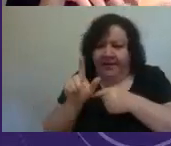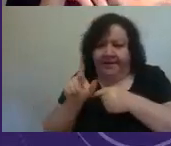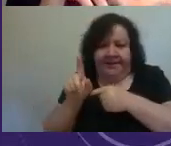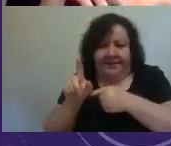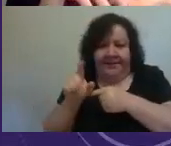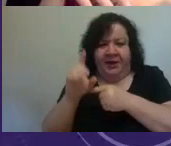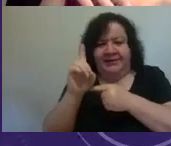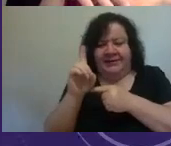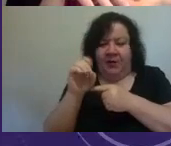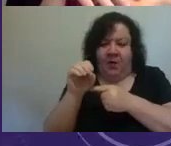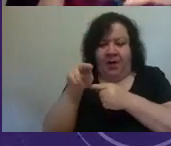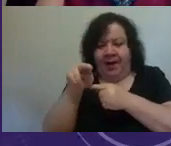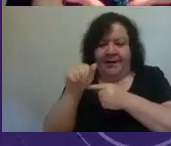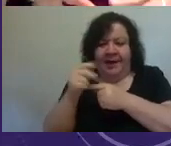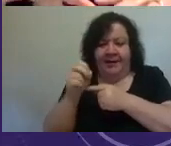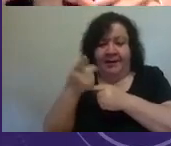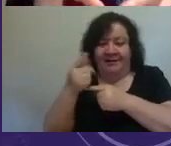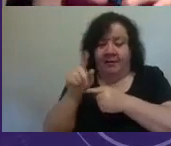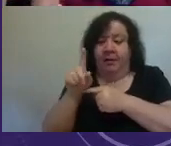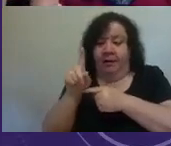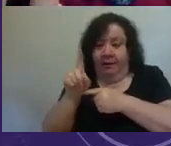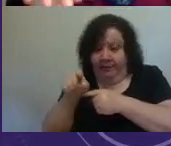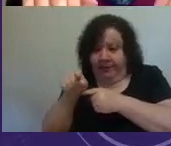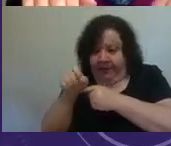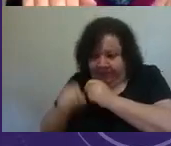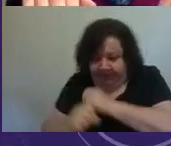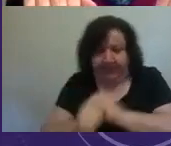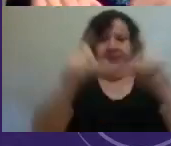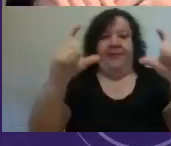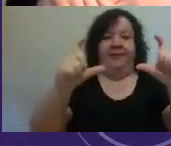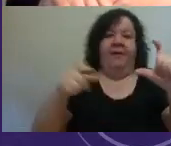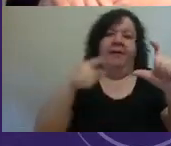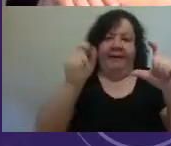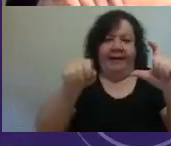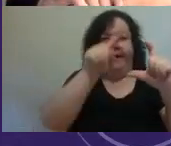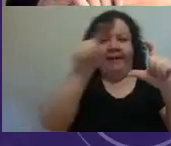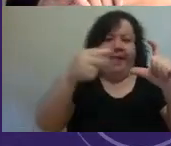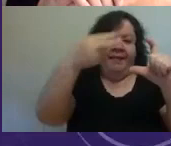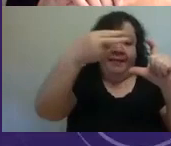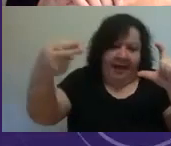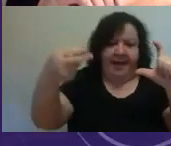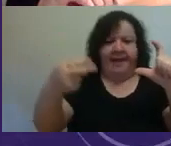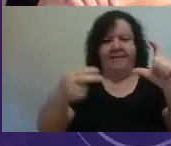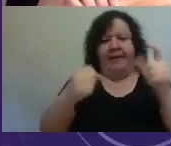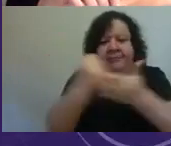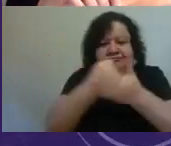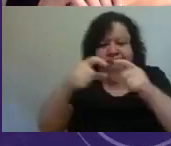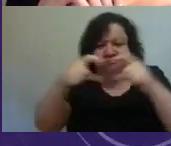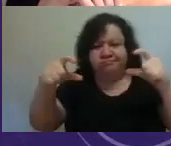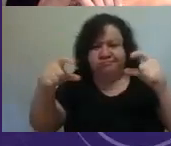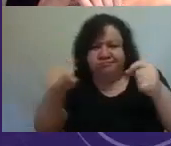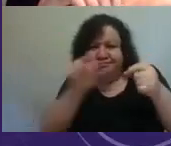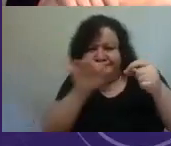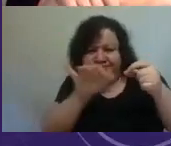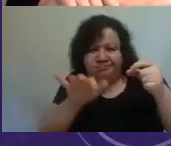have a website on the page that's talking about how to apply for a grant or how